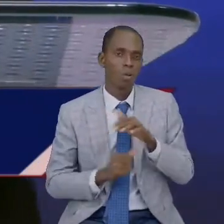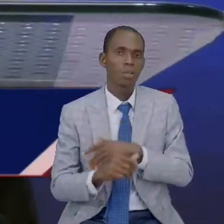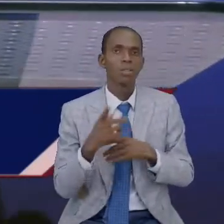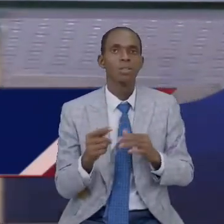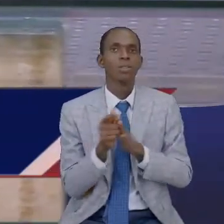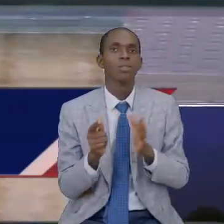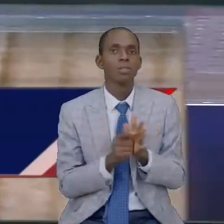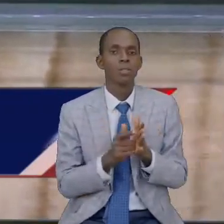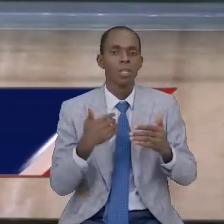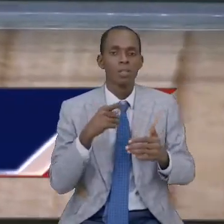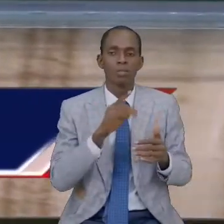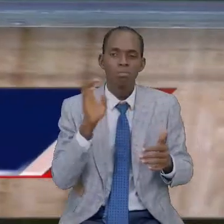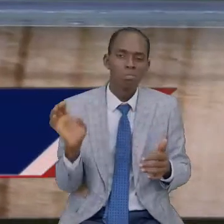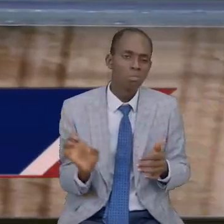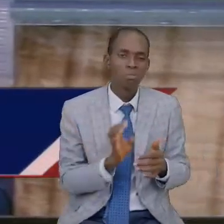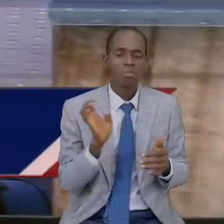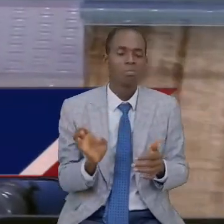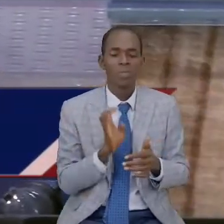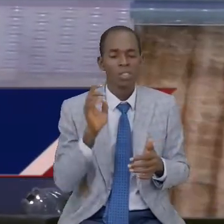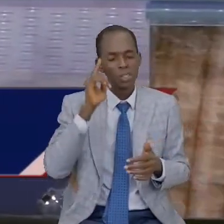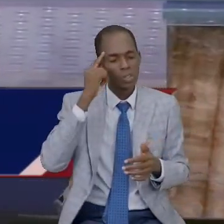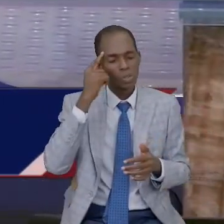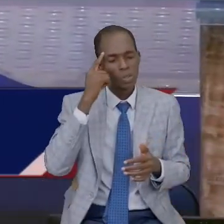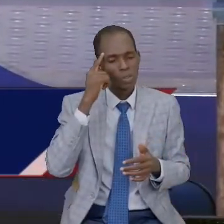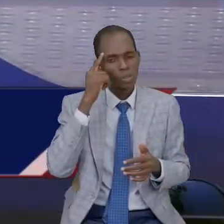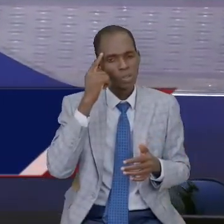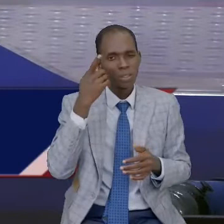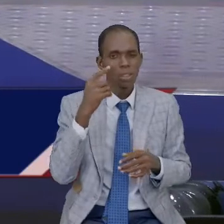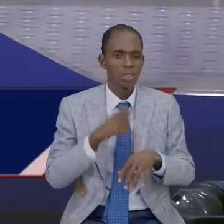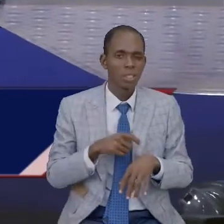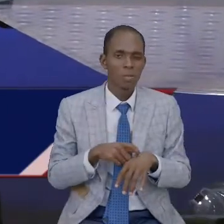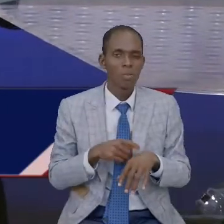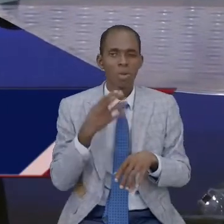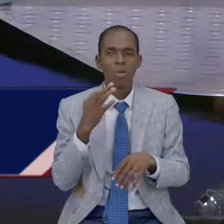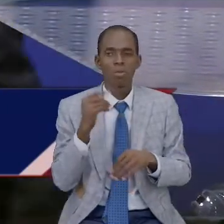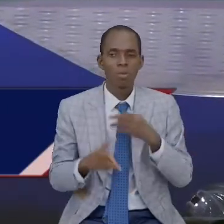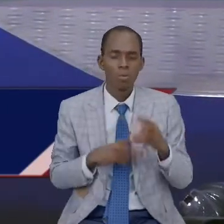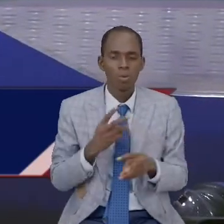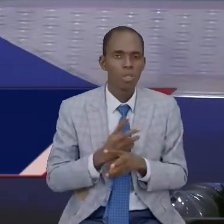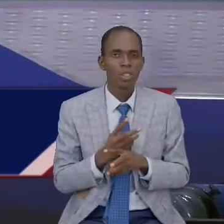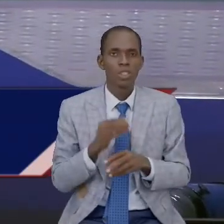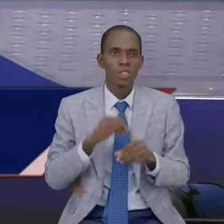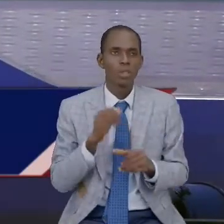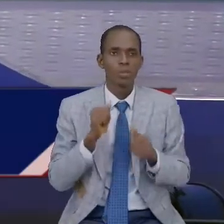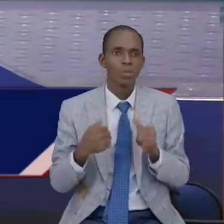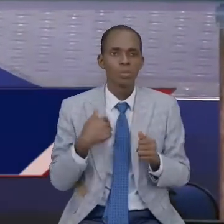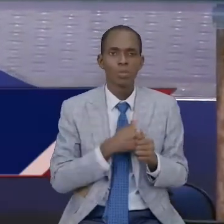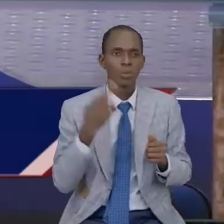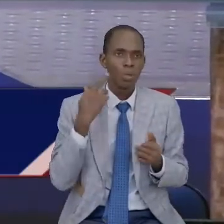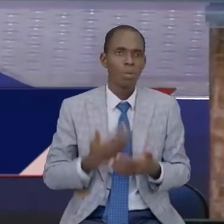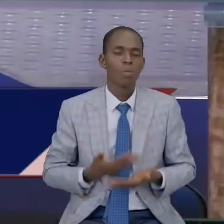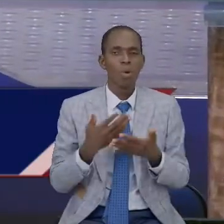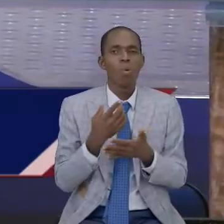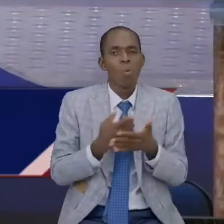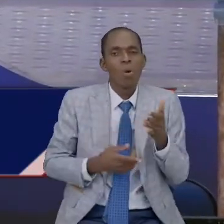under the law. Have you ever thought about the time of the world in which you were born?